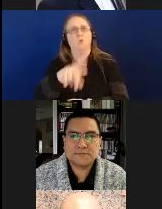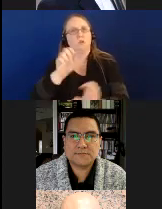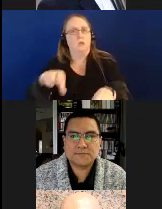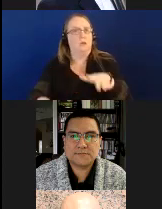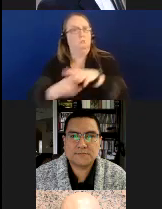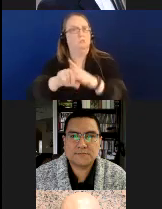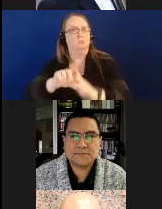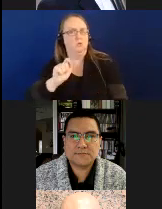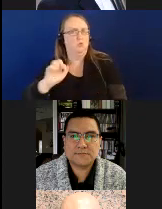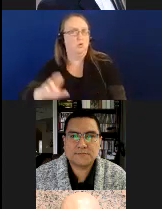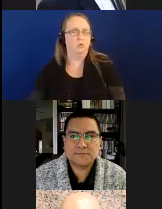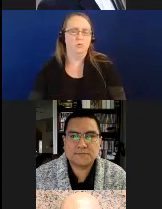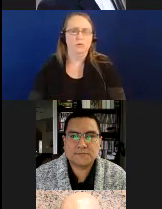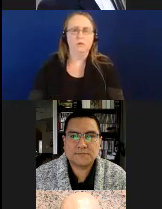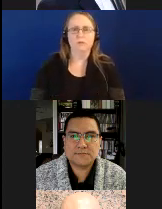STAAR in the future.